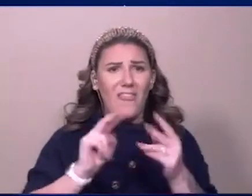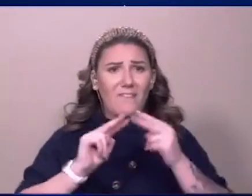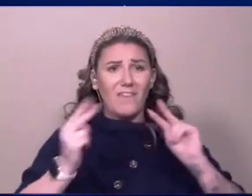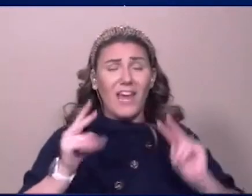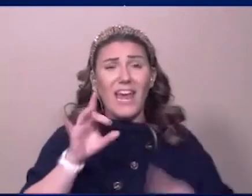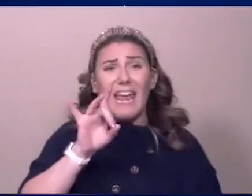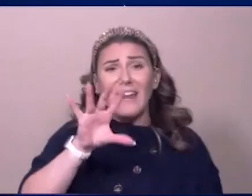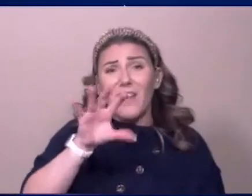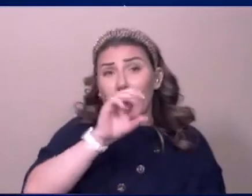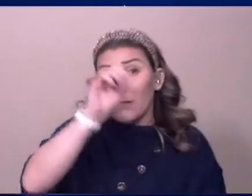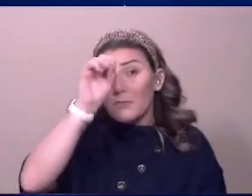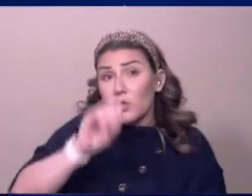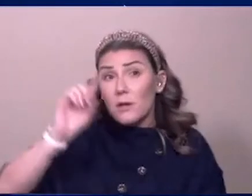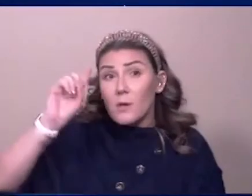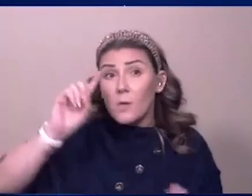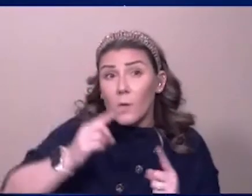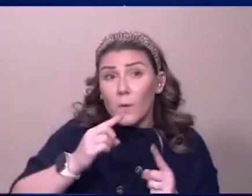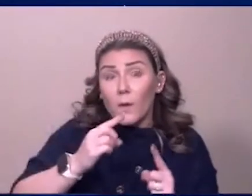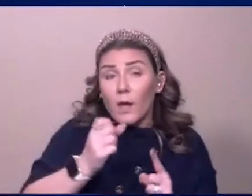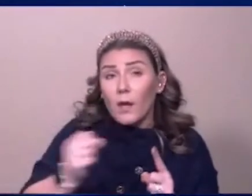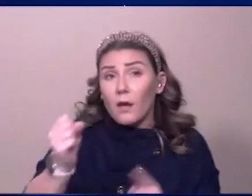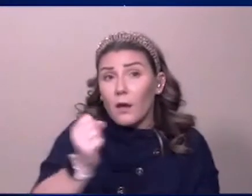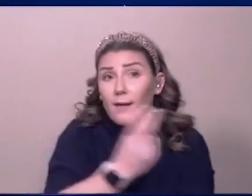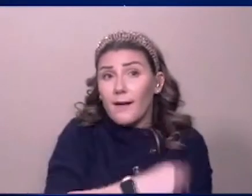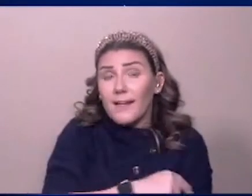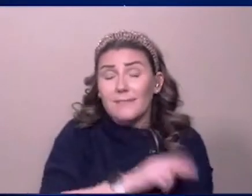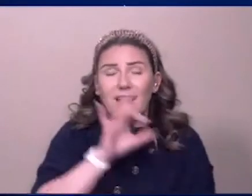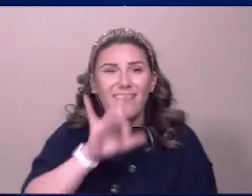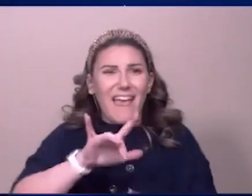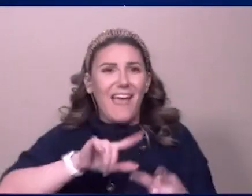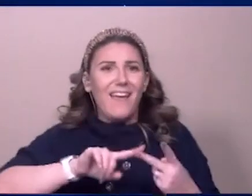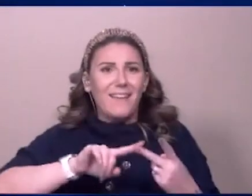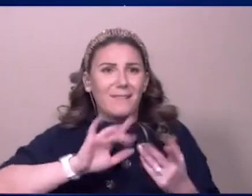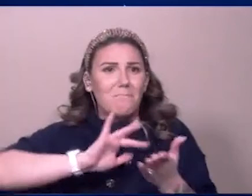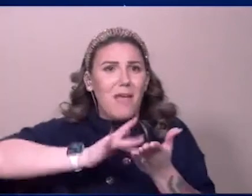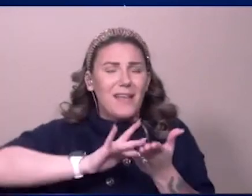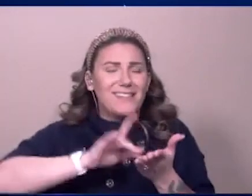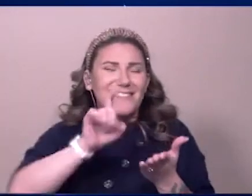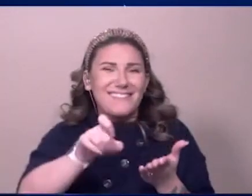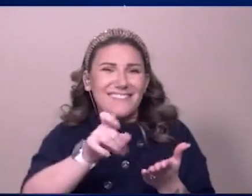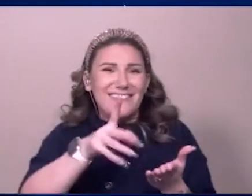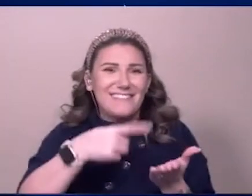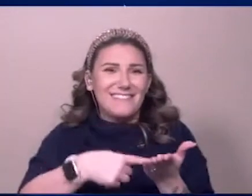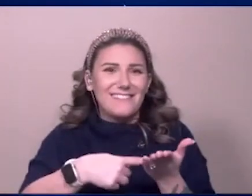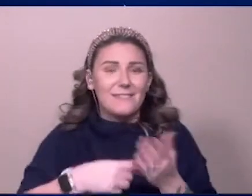85% reduction in hospitalization. That's a drug worth talking about.